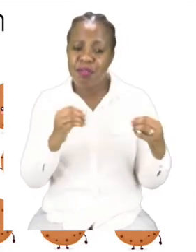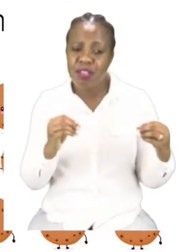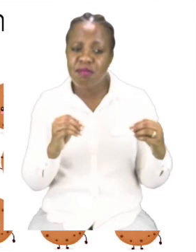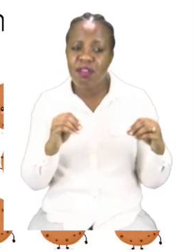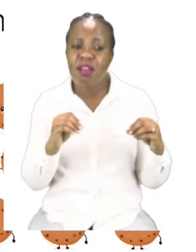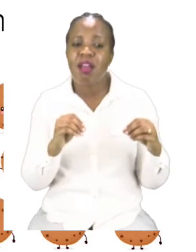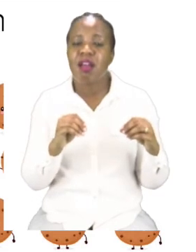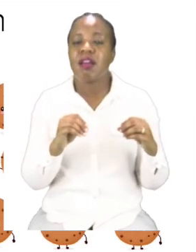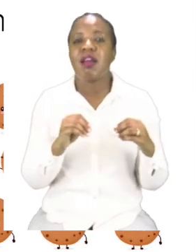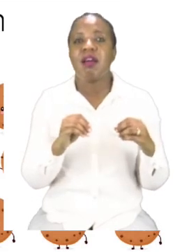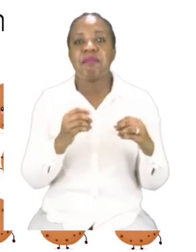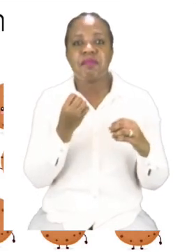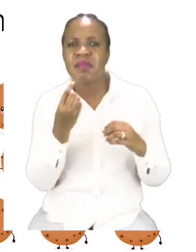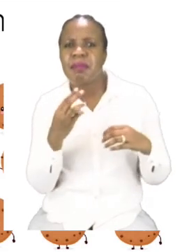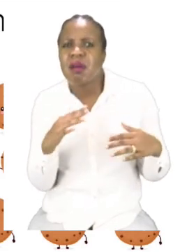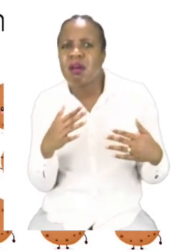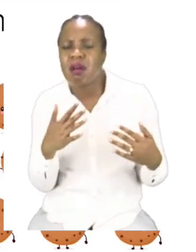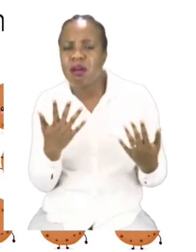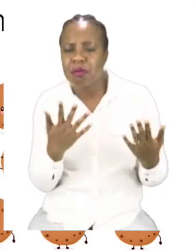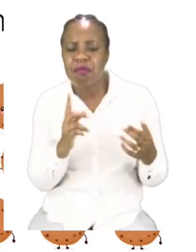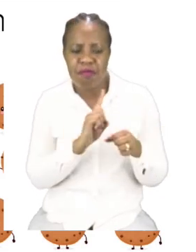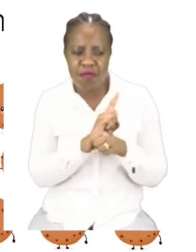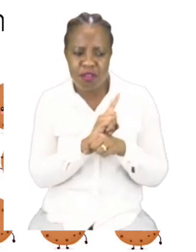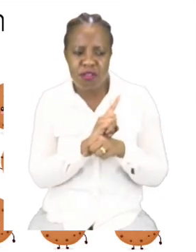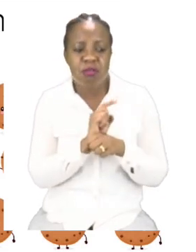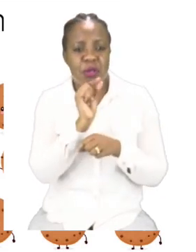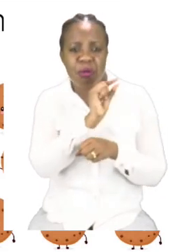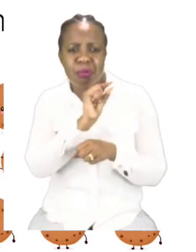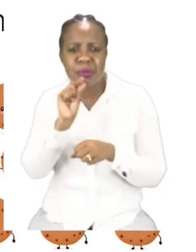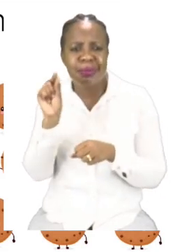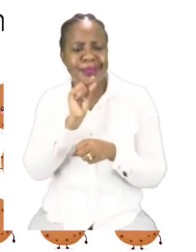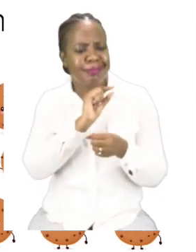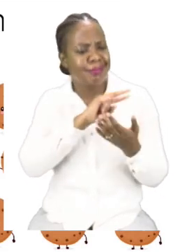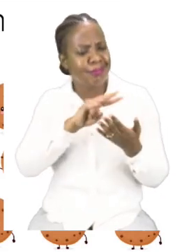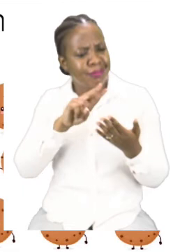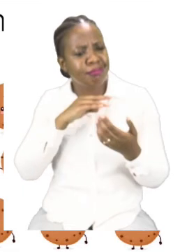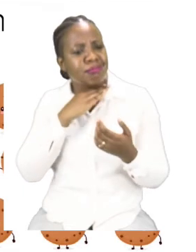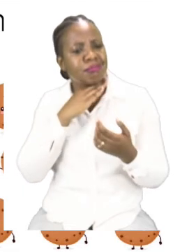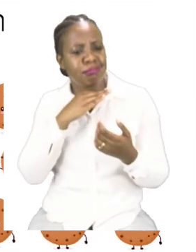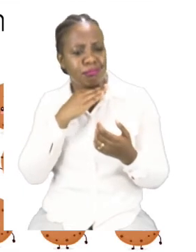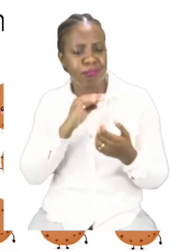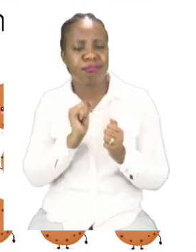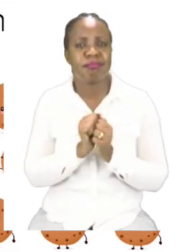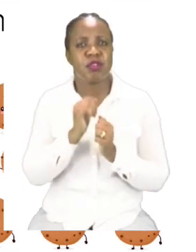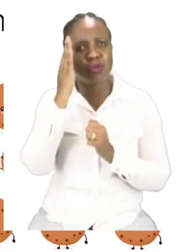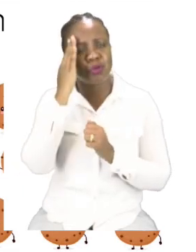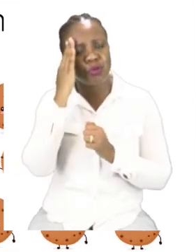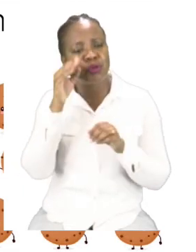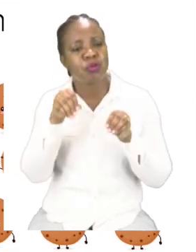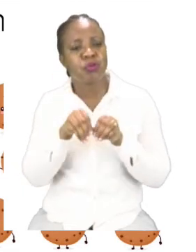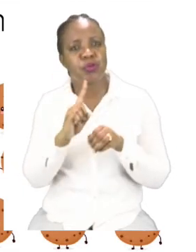have to solve. So we are going to do number 4 together. Let us read.